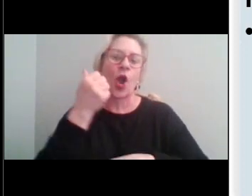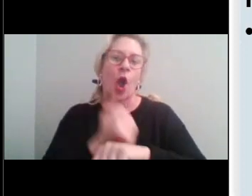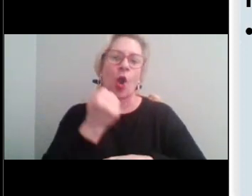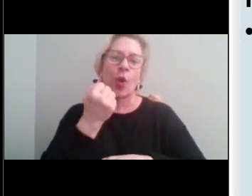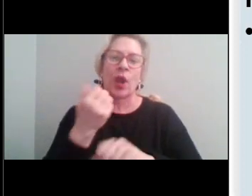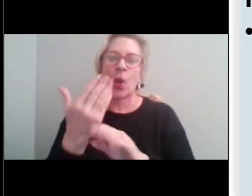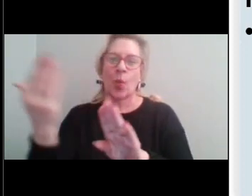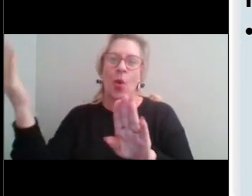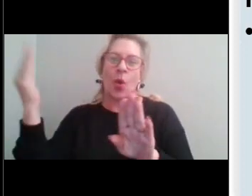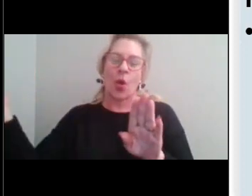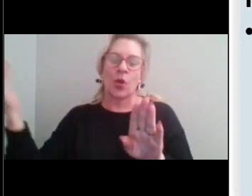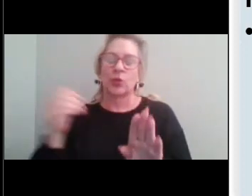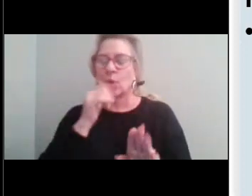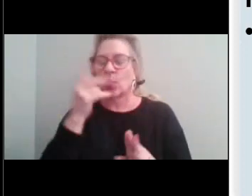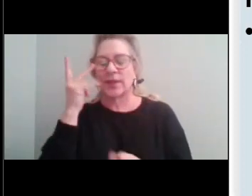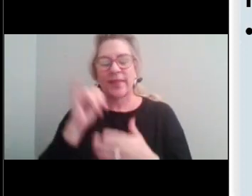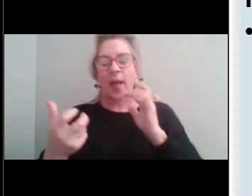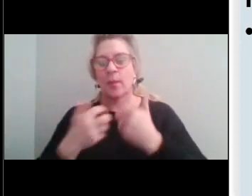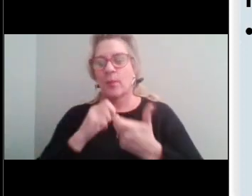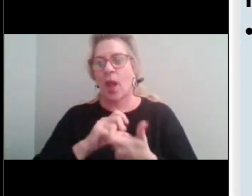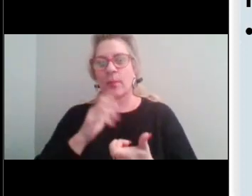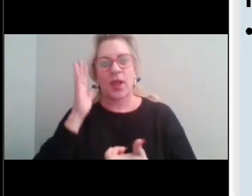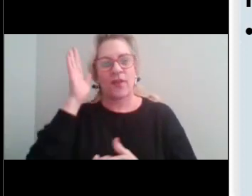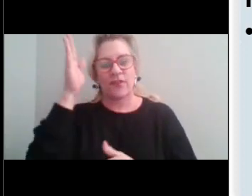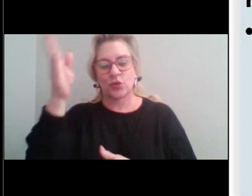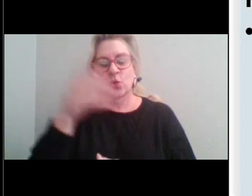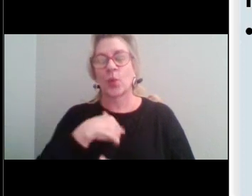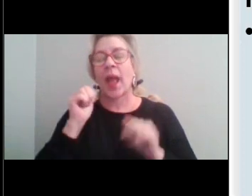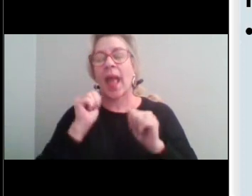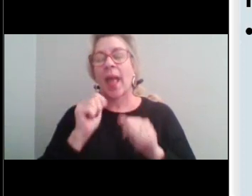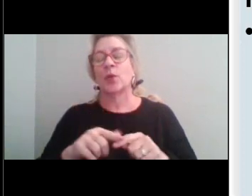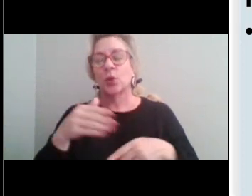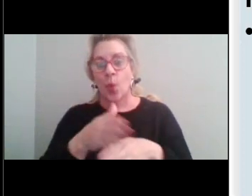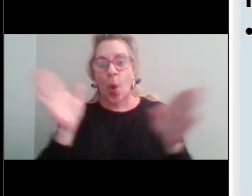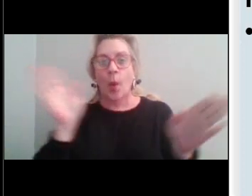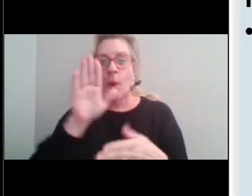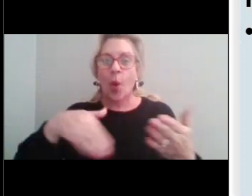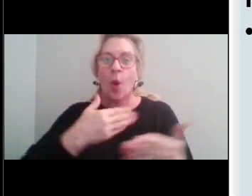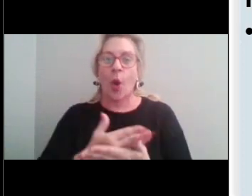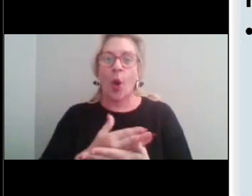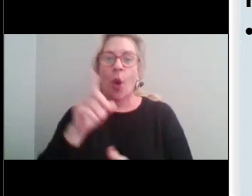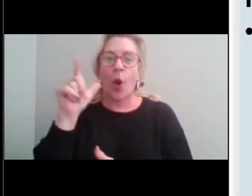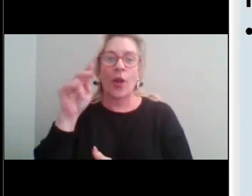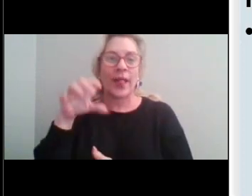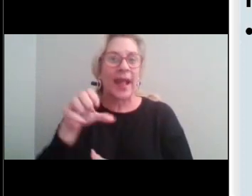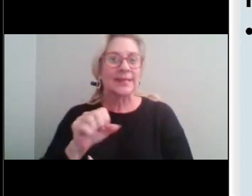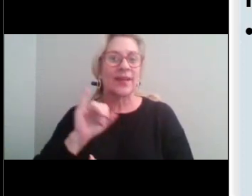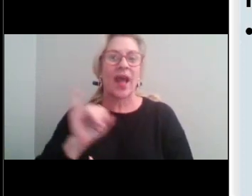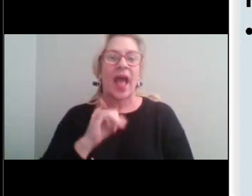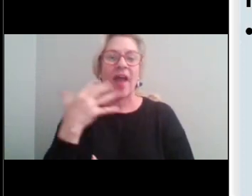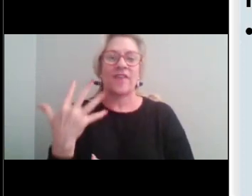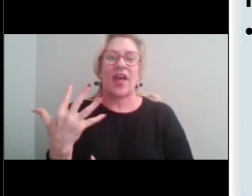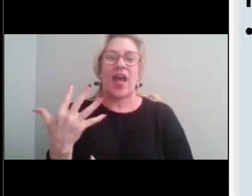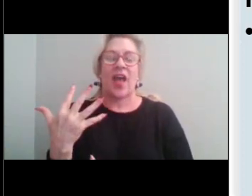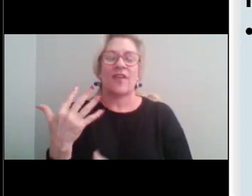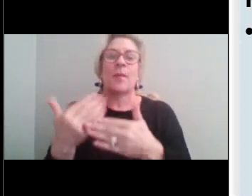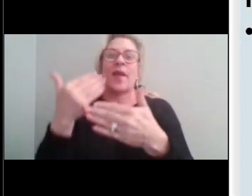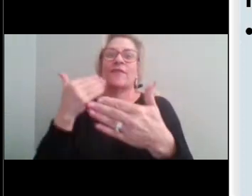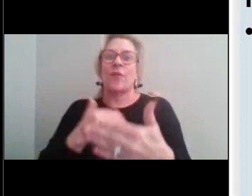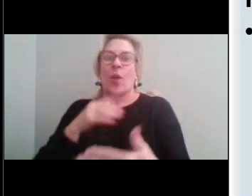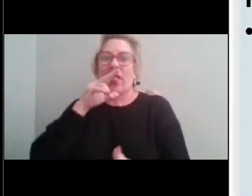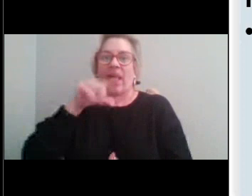issue in the future. And we're able to reopen all lanes of I-5 prior to the Thanksgiving weekend.